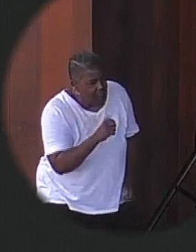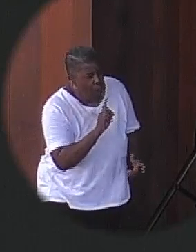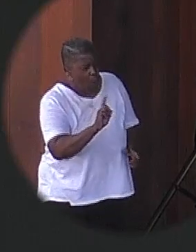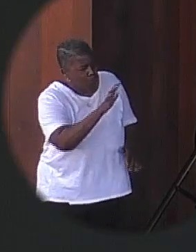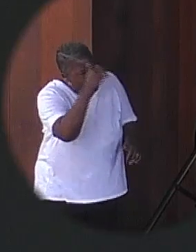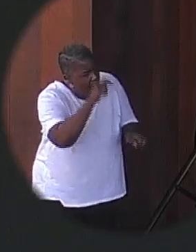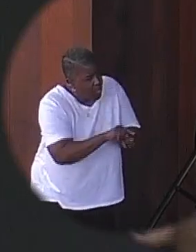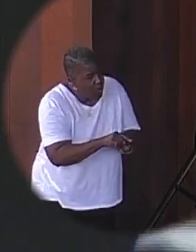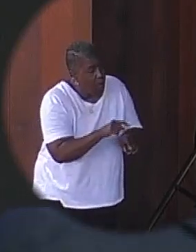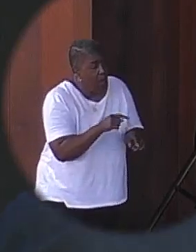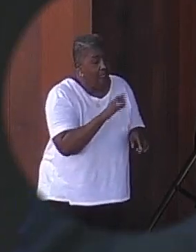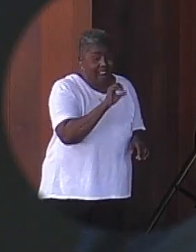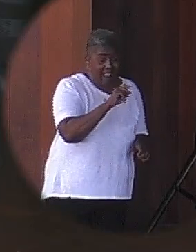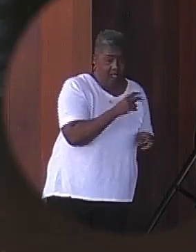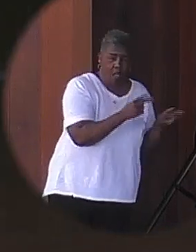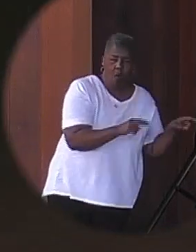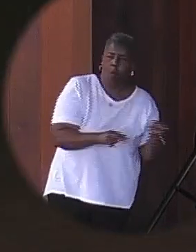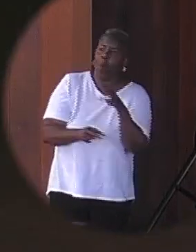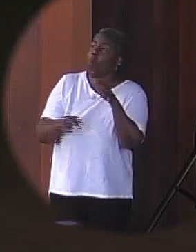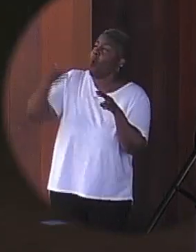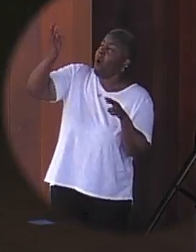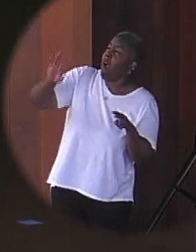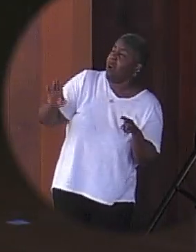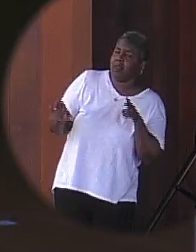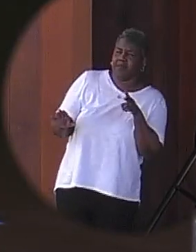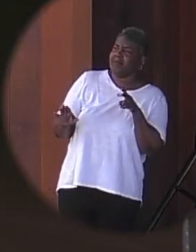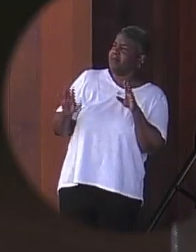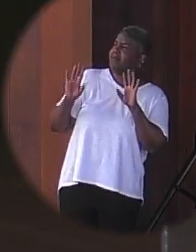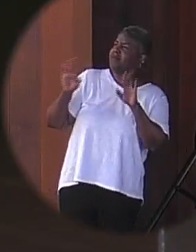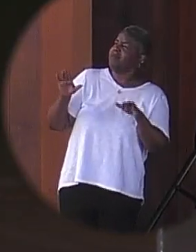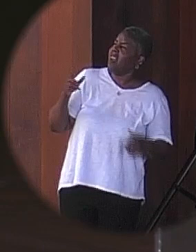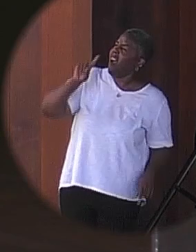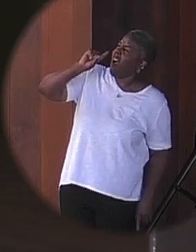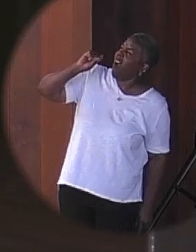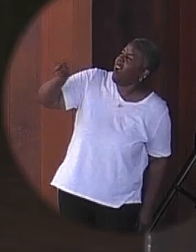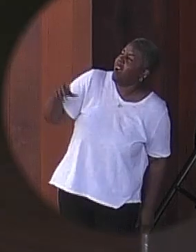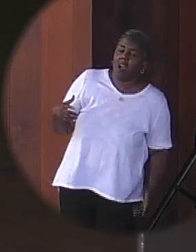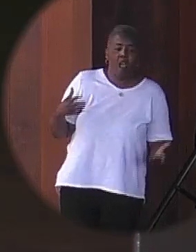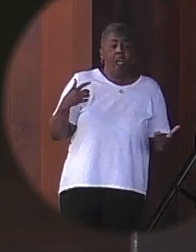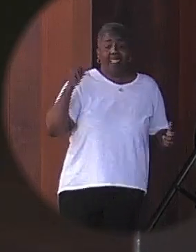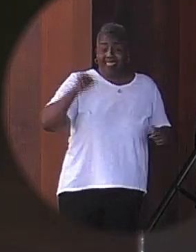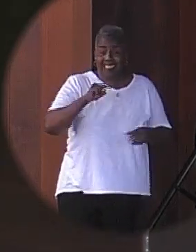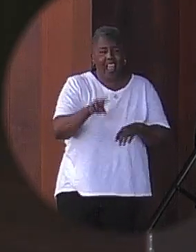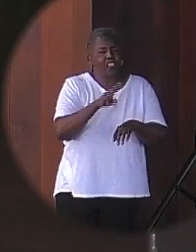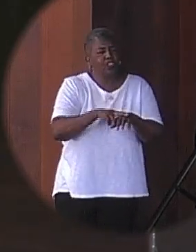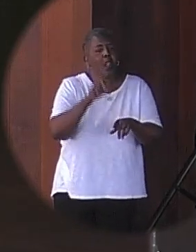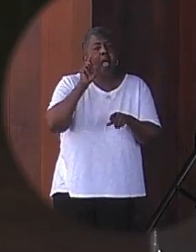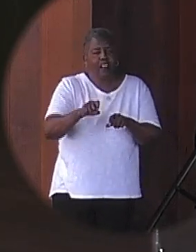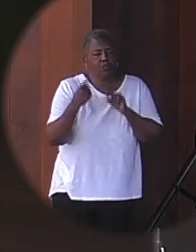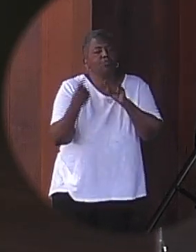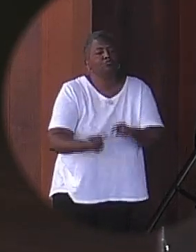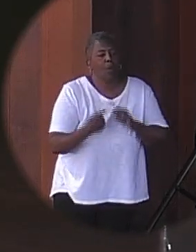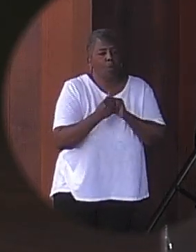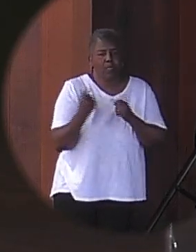And Cain looks back at God and asks a question that our nation must wrestle with